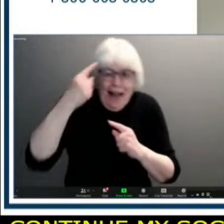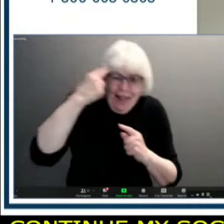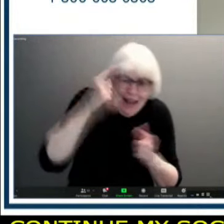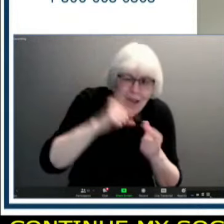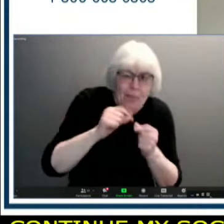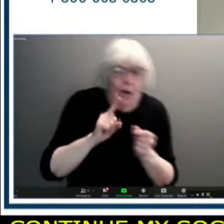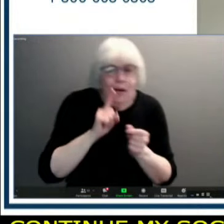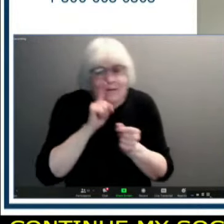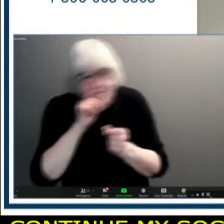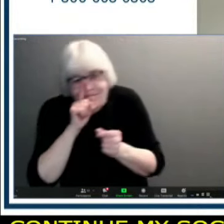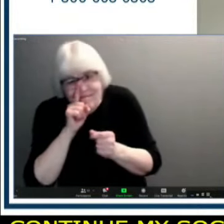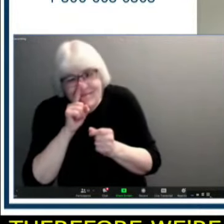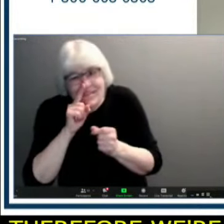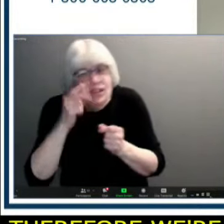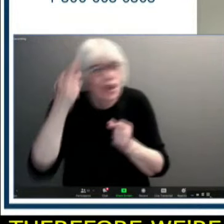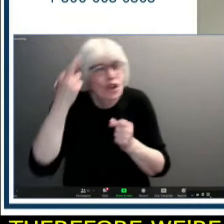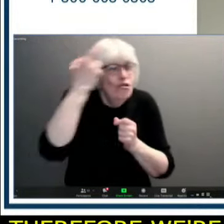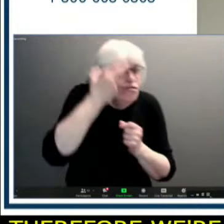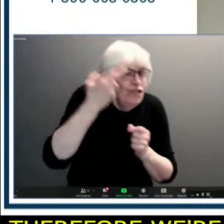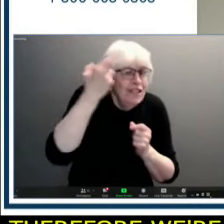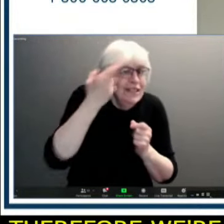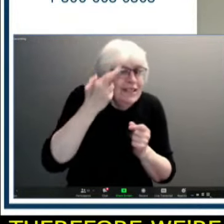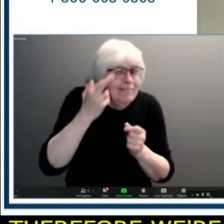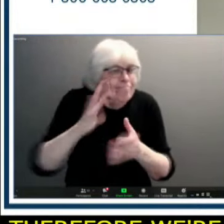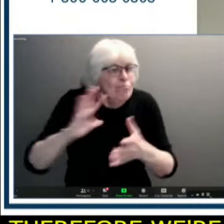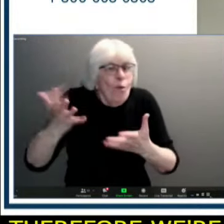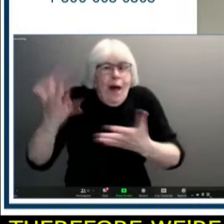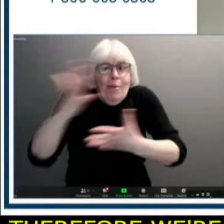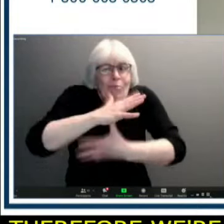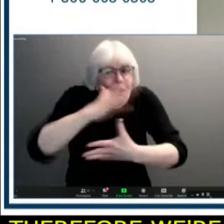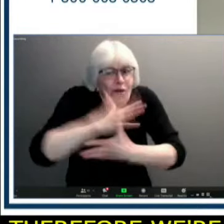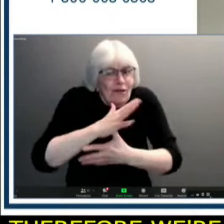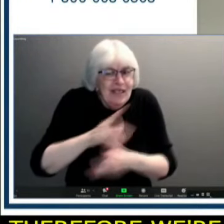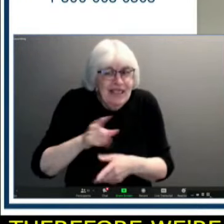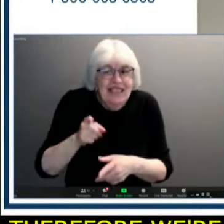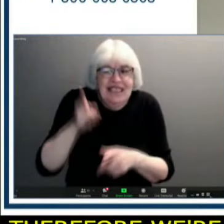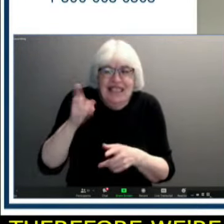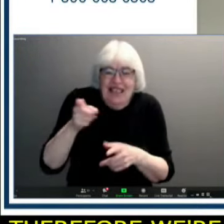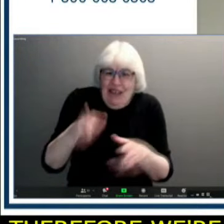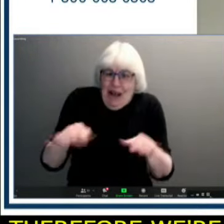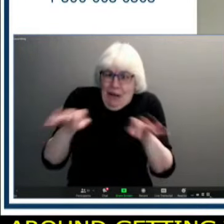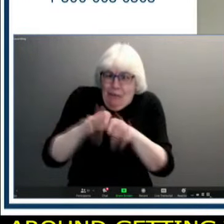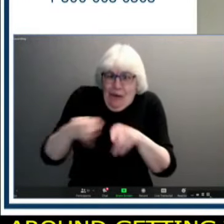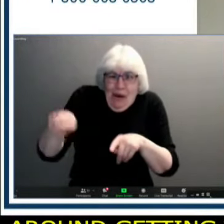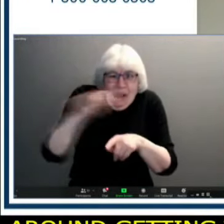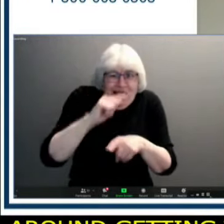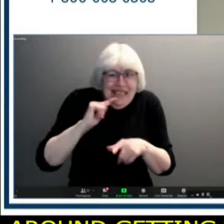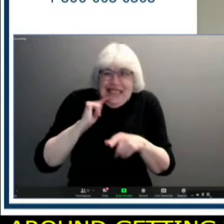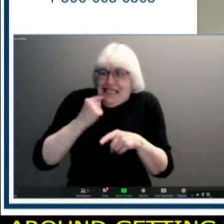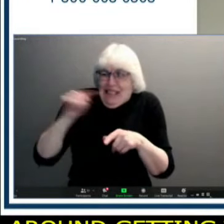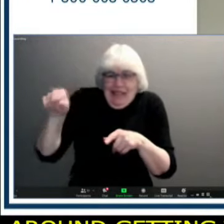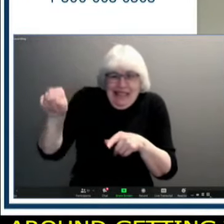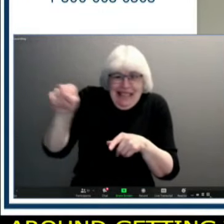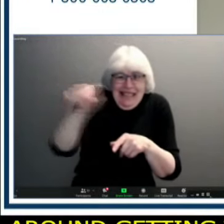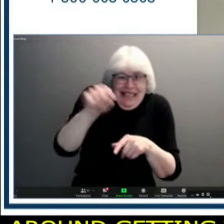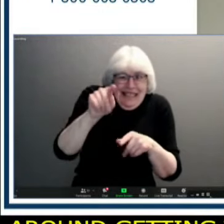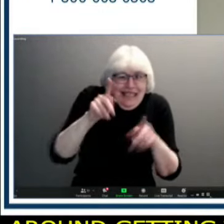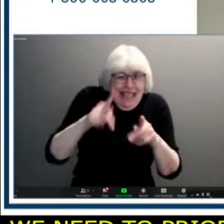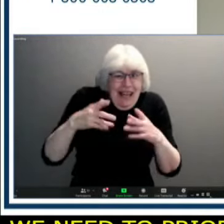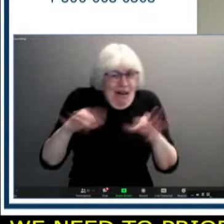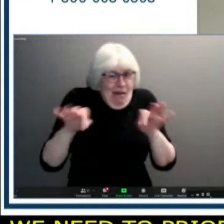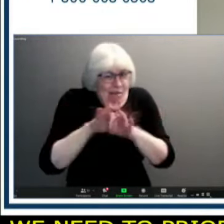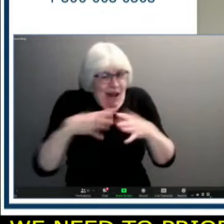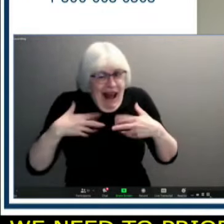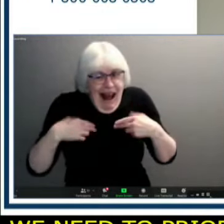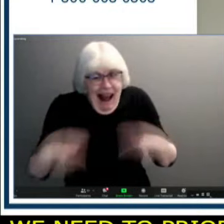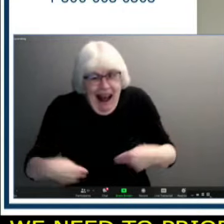need to prioritize people who need to have a test because they're symptomatic or other reasons, need to have access to either a PCR or a rapid